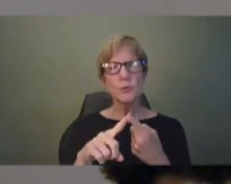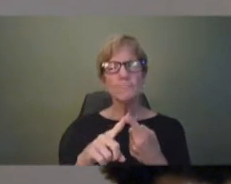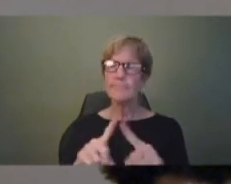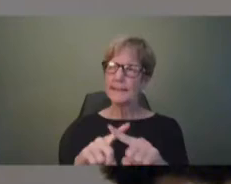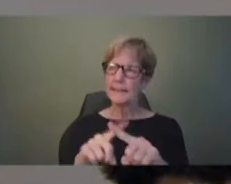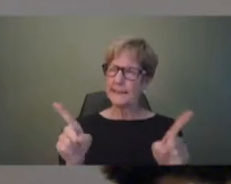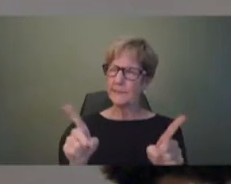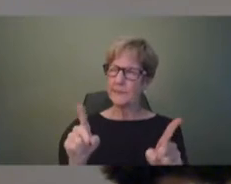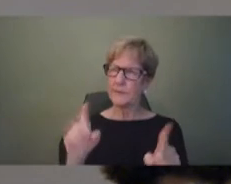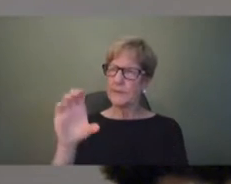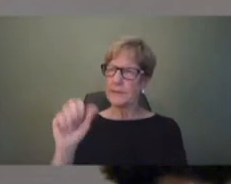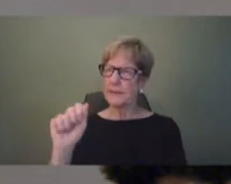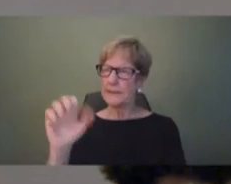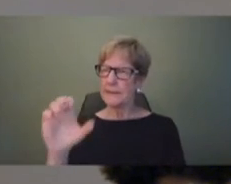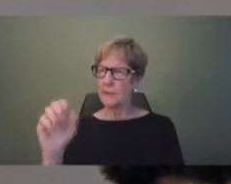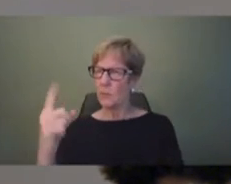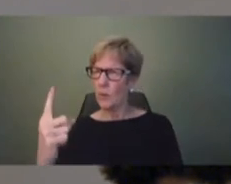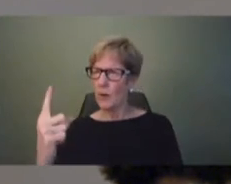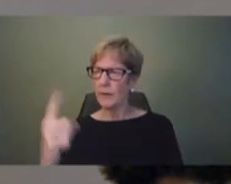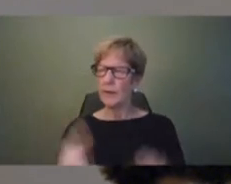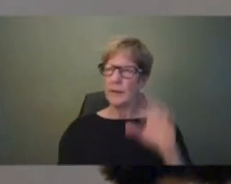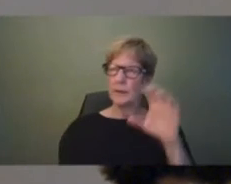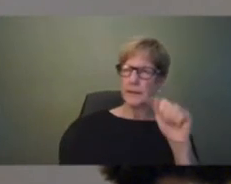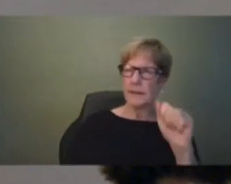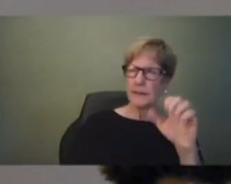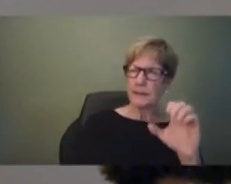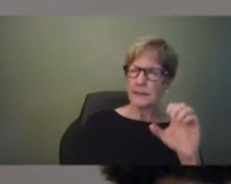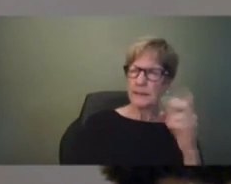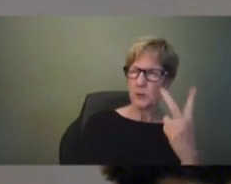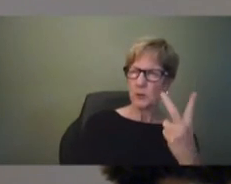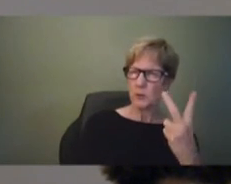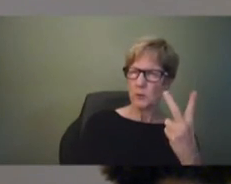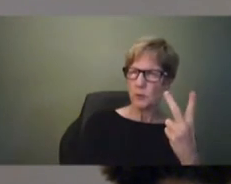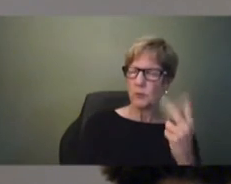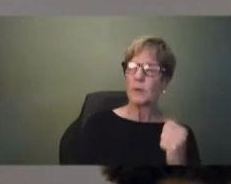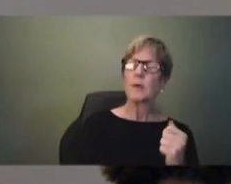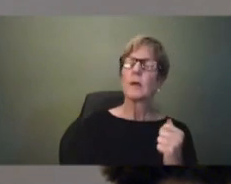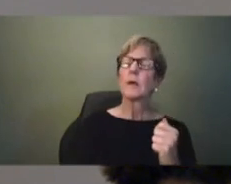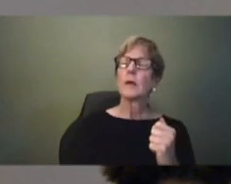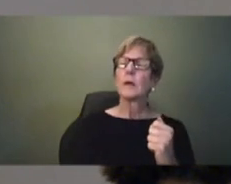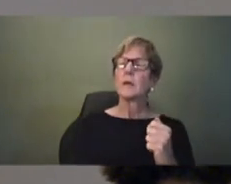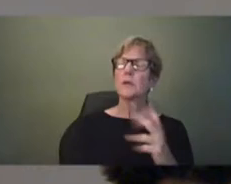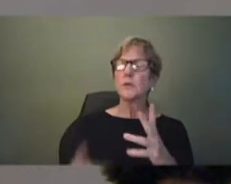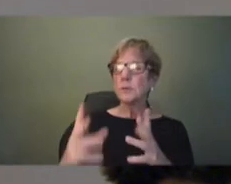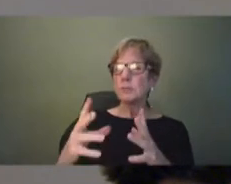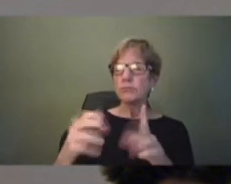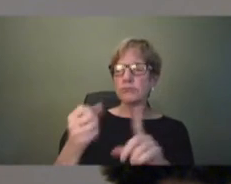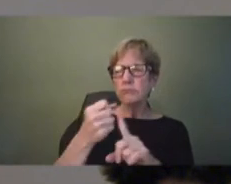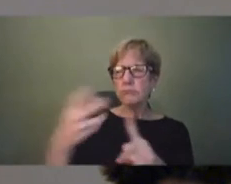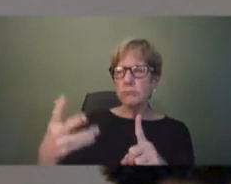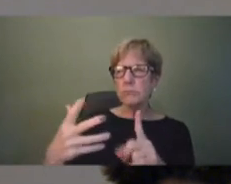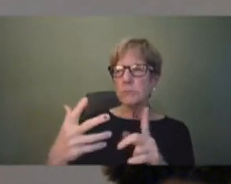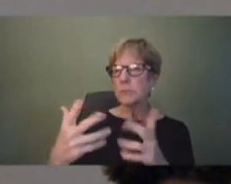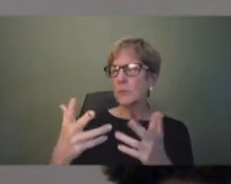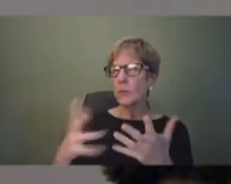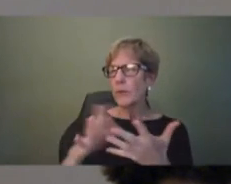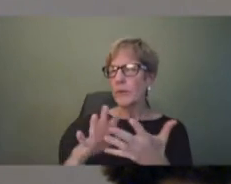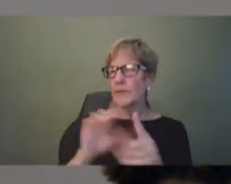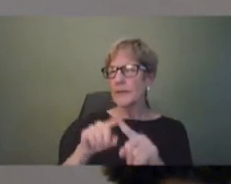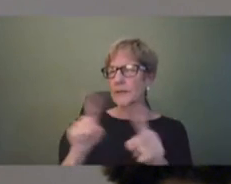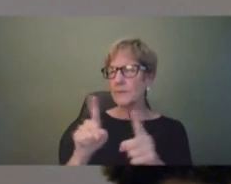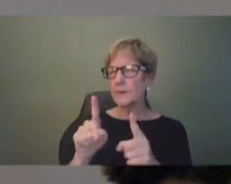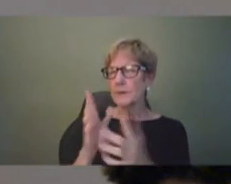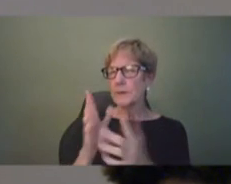cac1 versus CAC 2 and shed some light on um the nuances between those